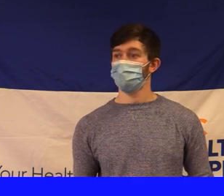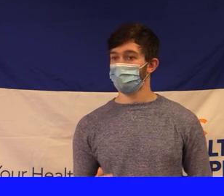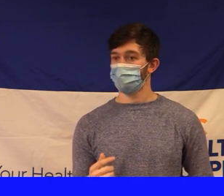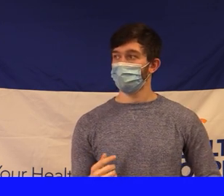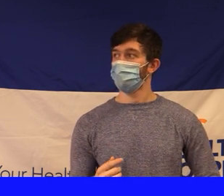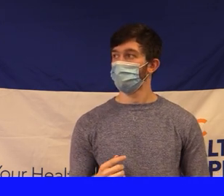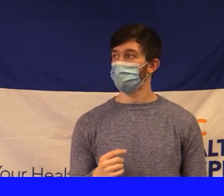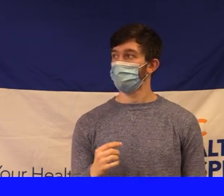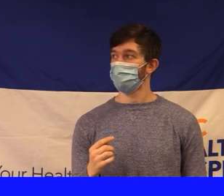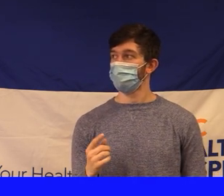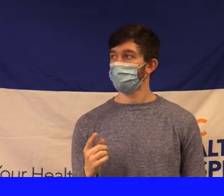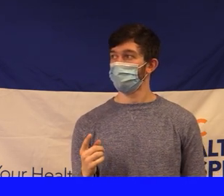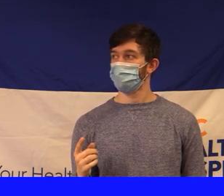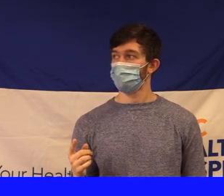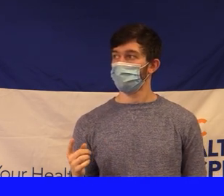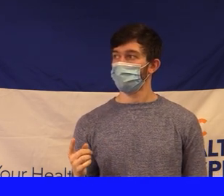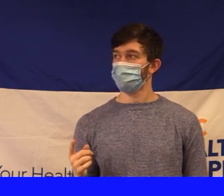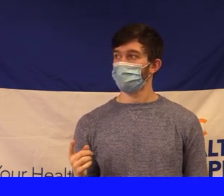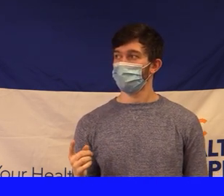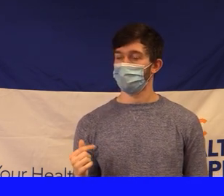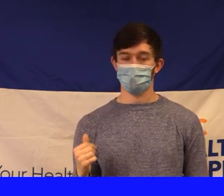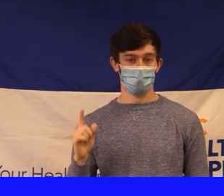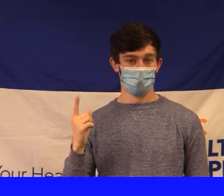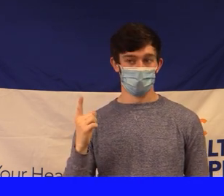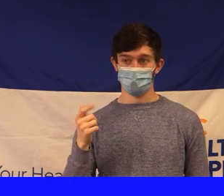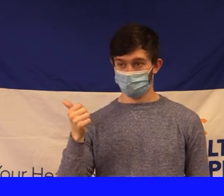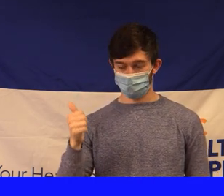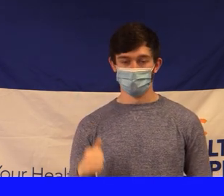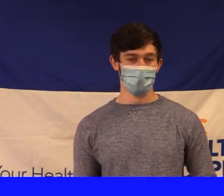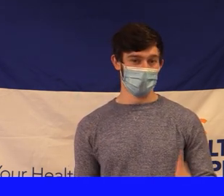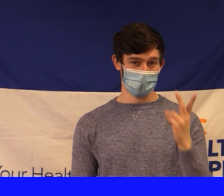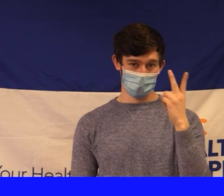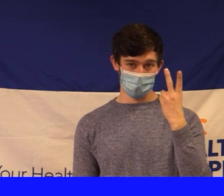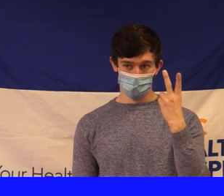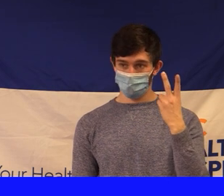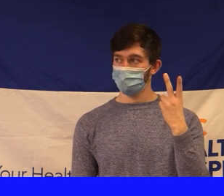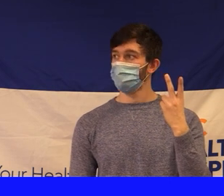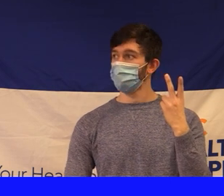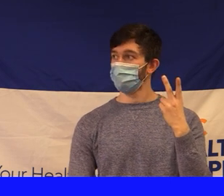I can move. And a second, please. I can.